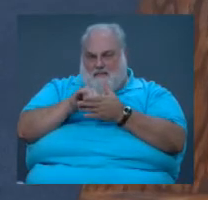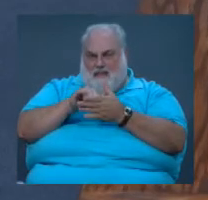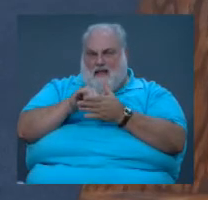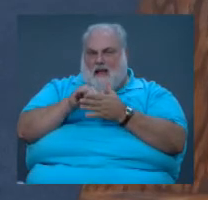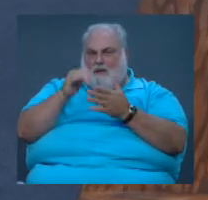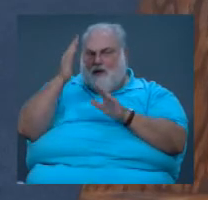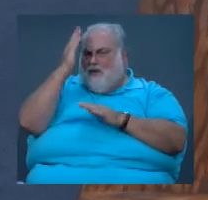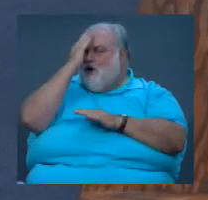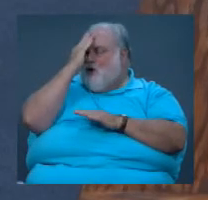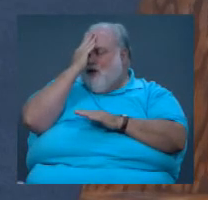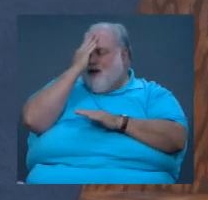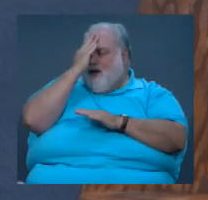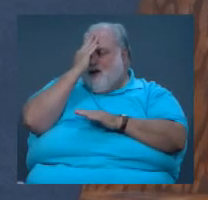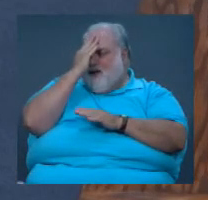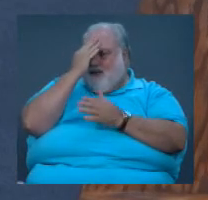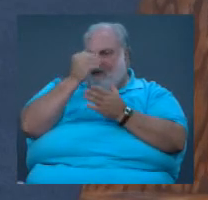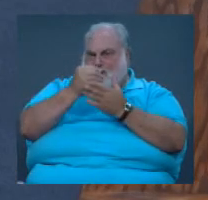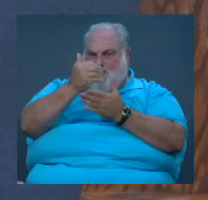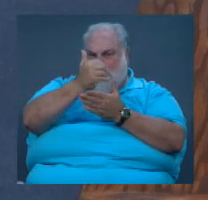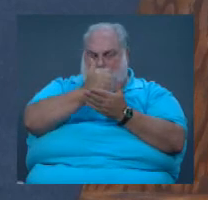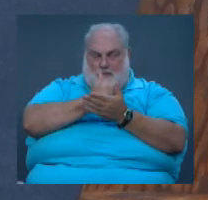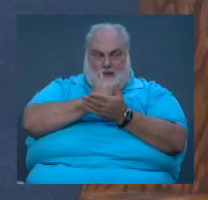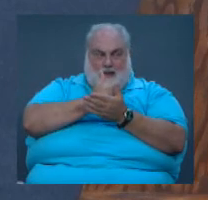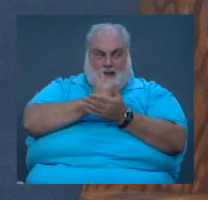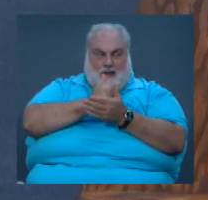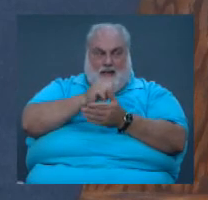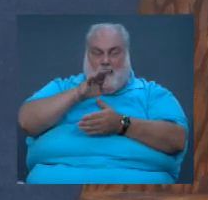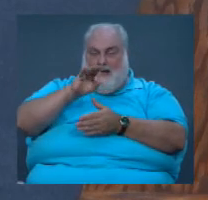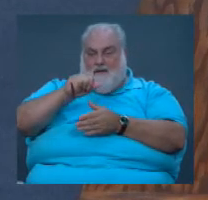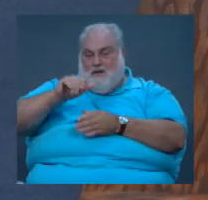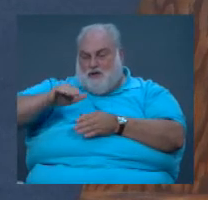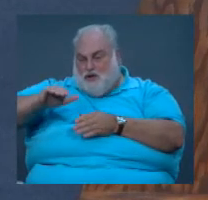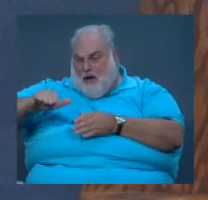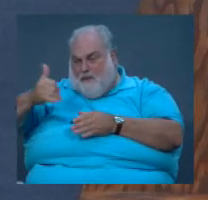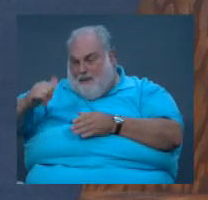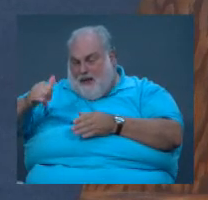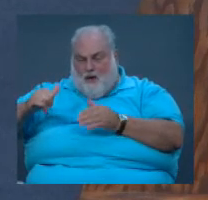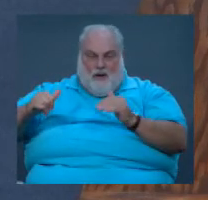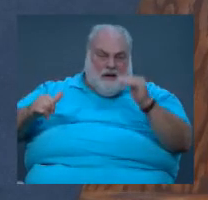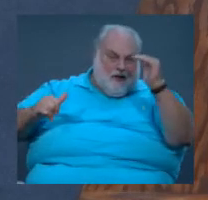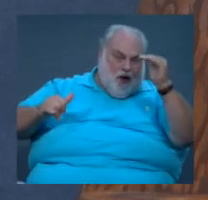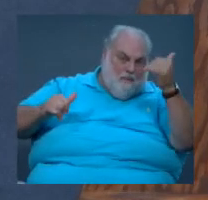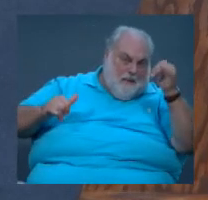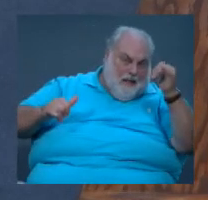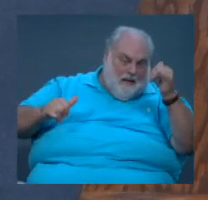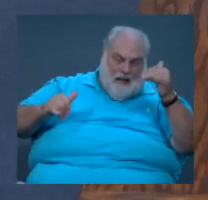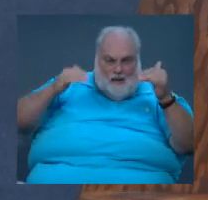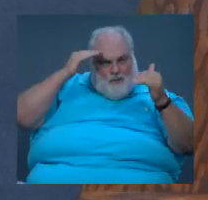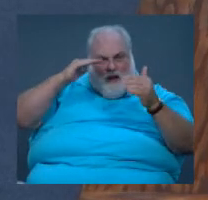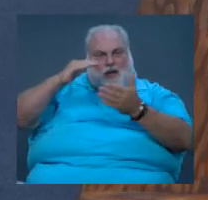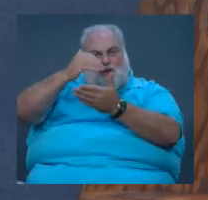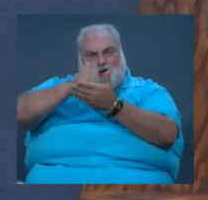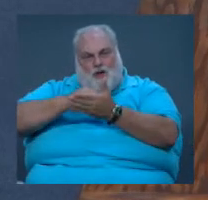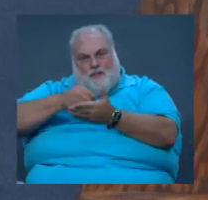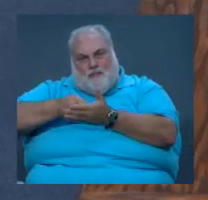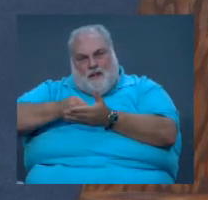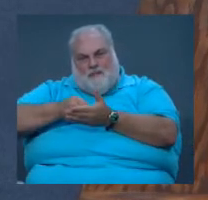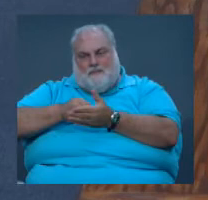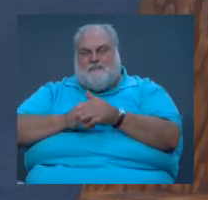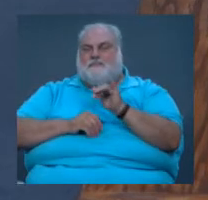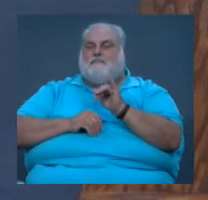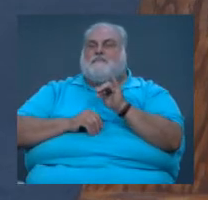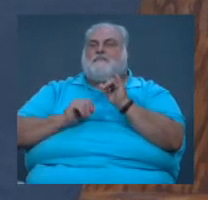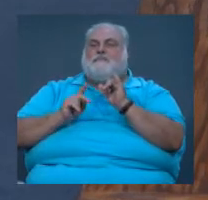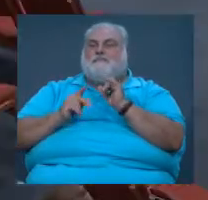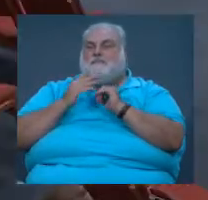know. All I'll know is the revenue. I won't know whether it was a child that played or an adult that played. I'll just know what the revenue was. Okay, thank